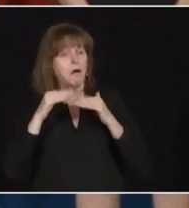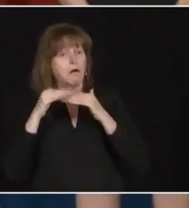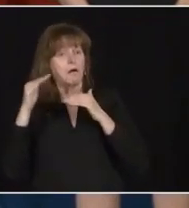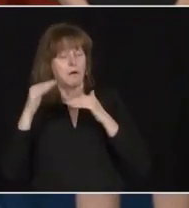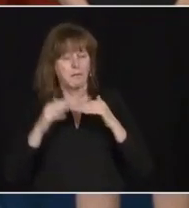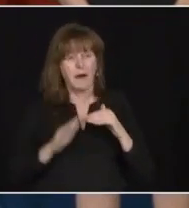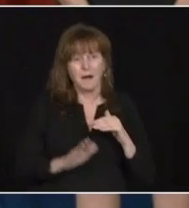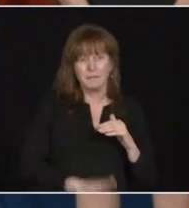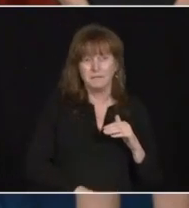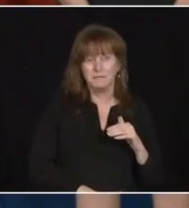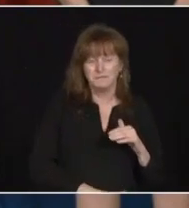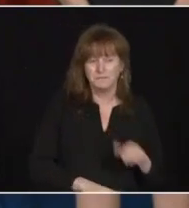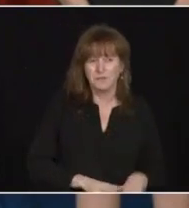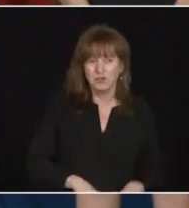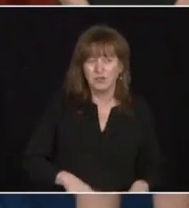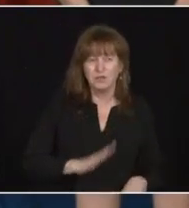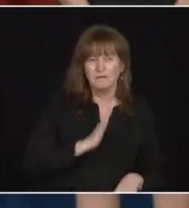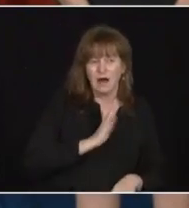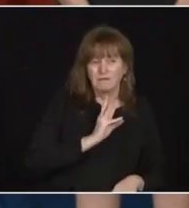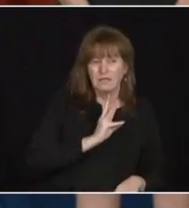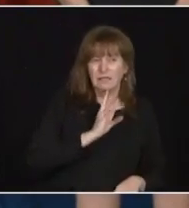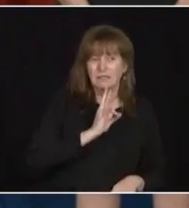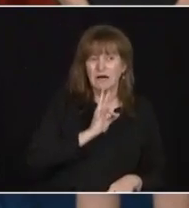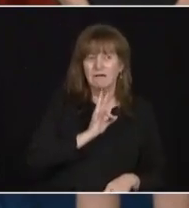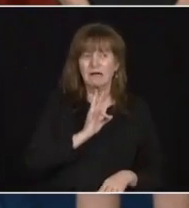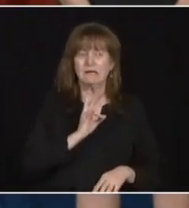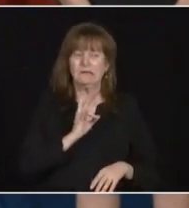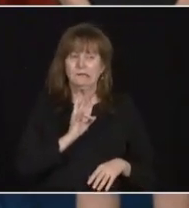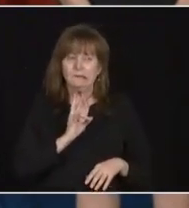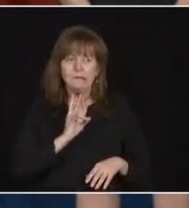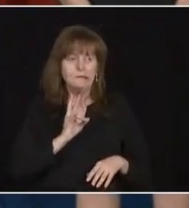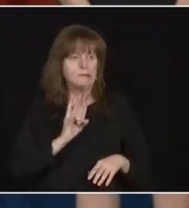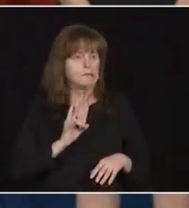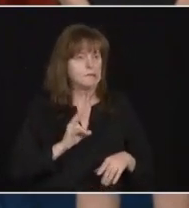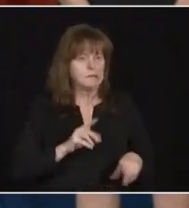the 5 and 6 year olds telling them they can't play with little Susie or Johnny.